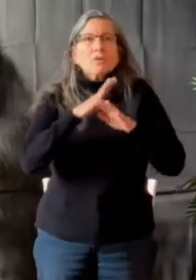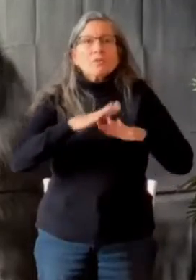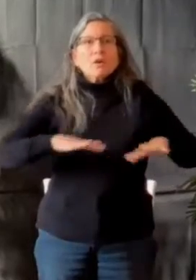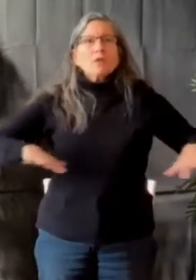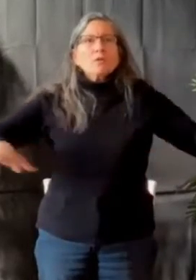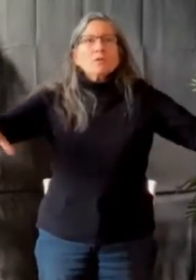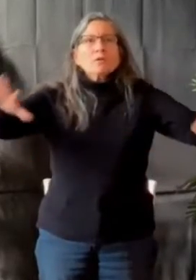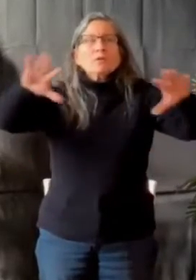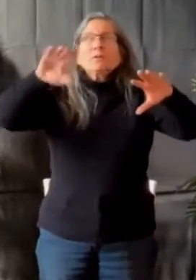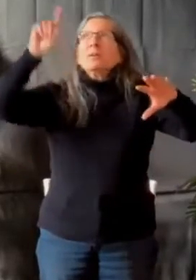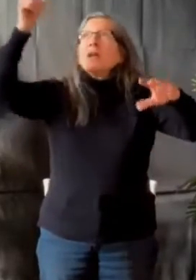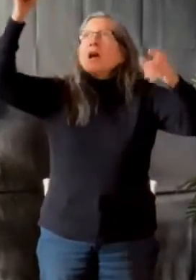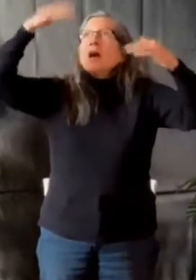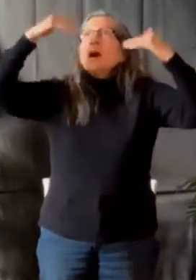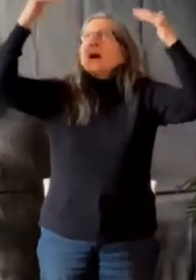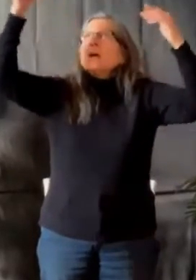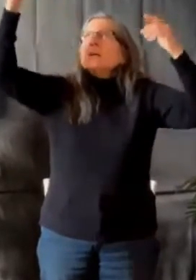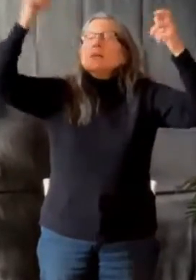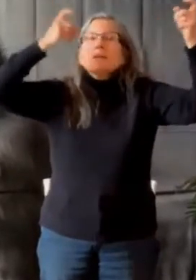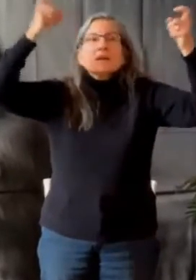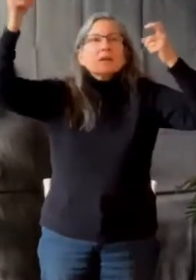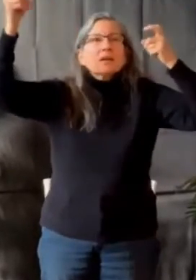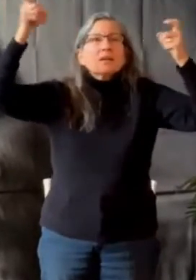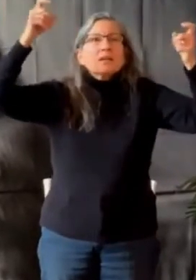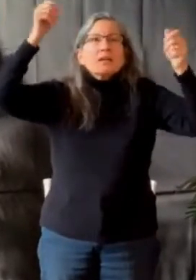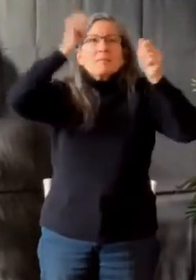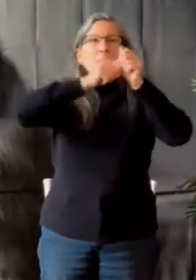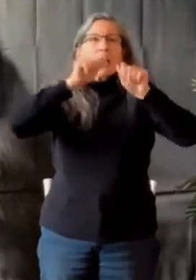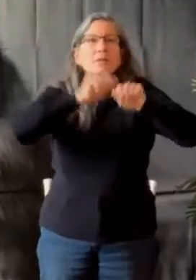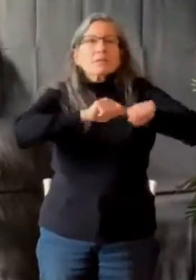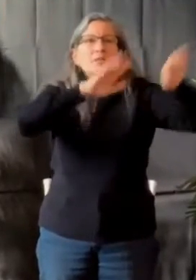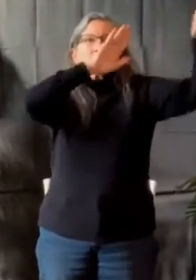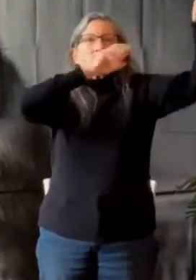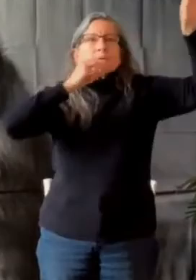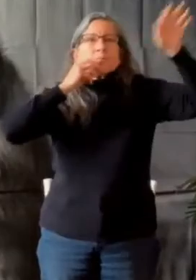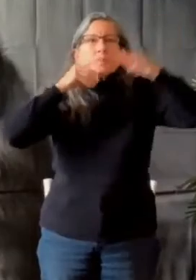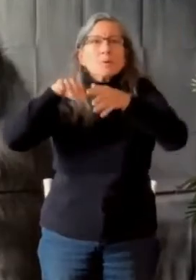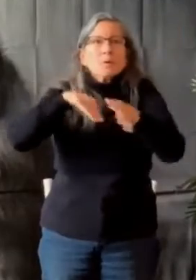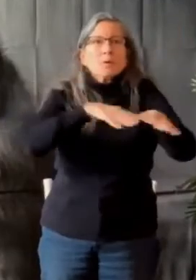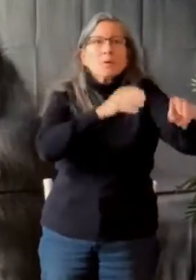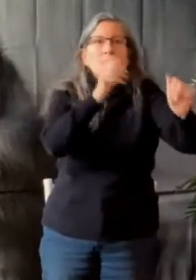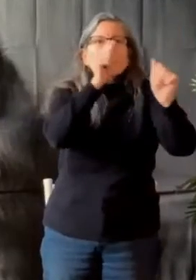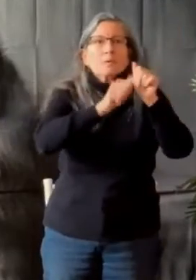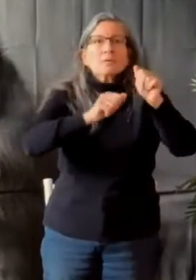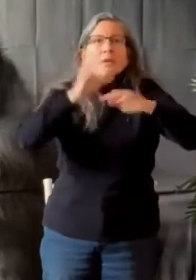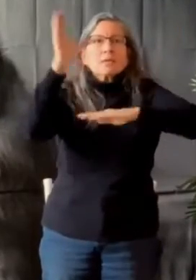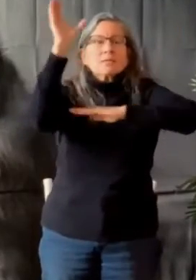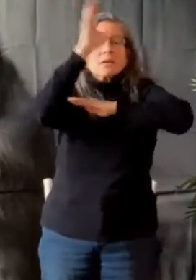Every mountain stream.